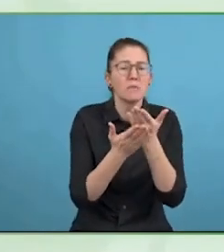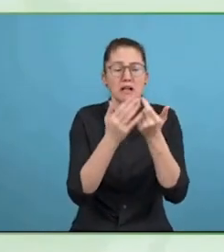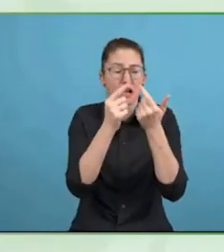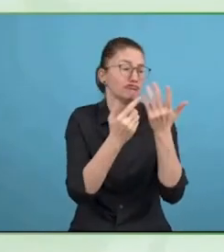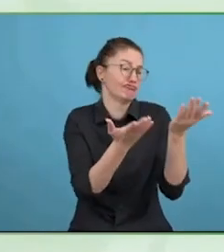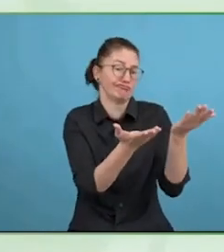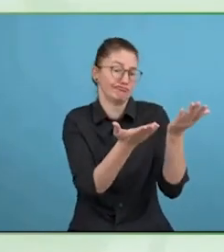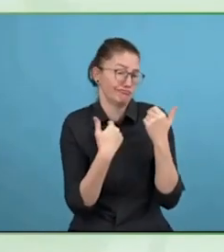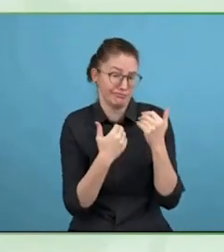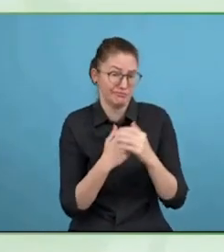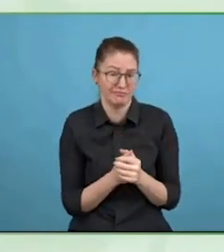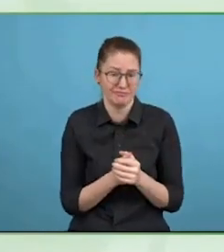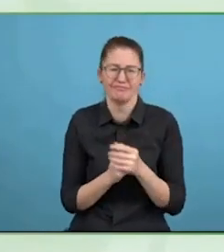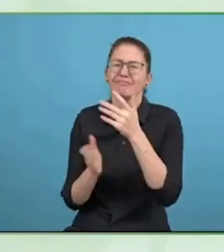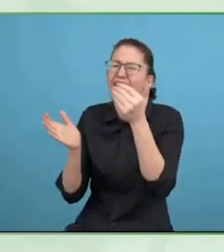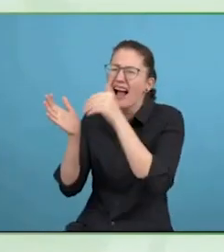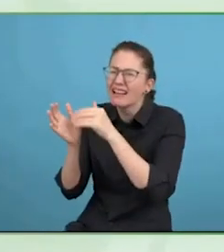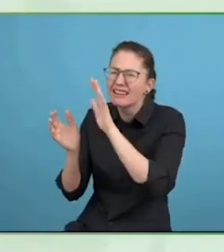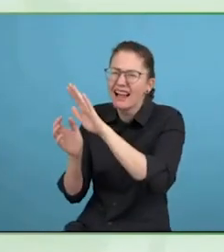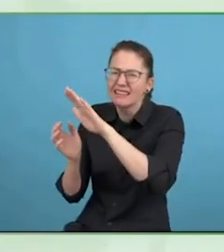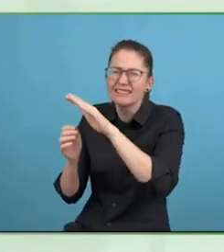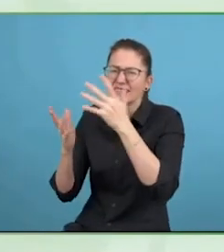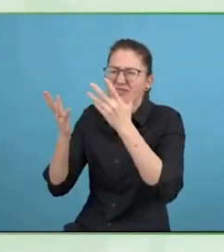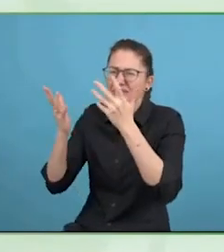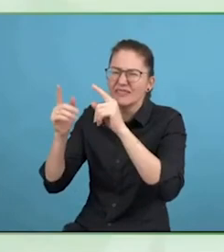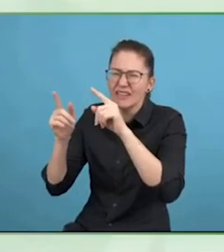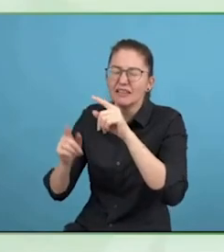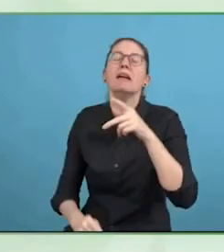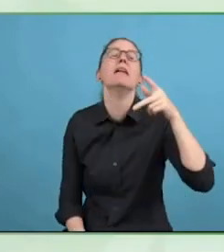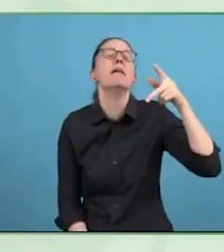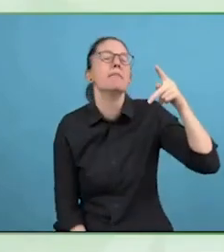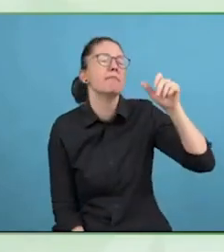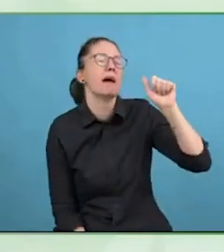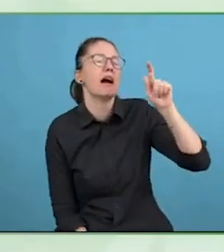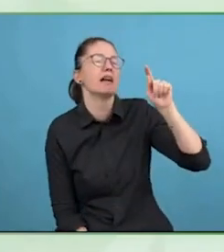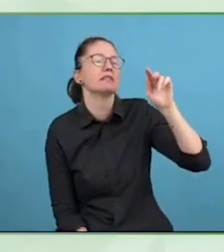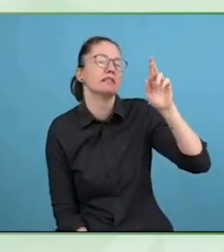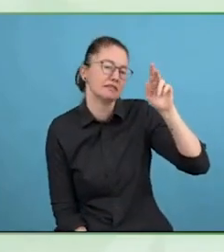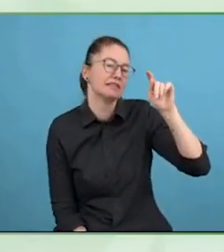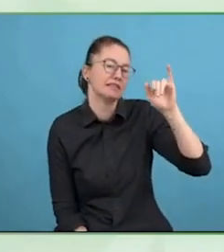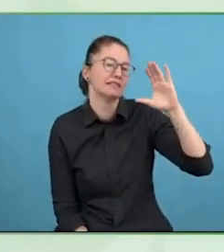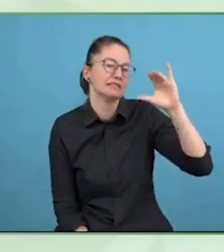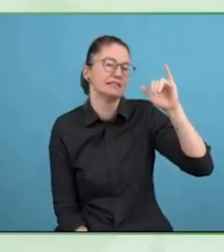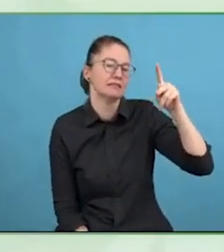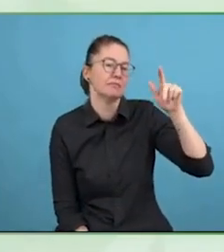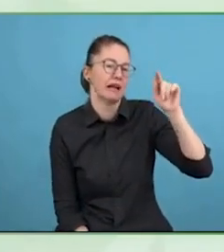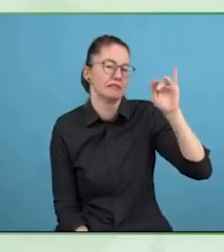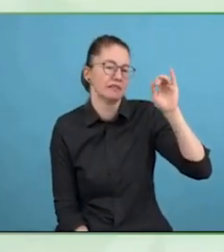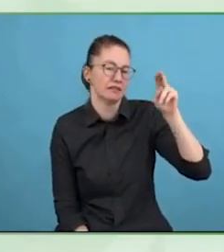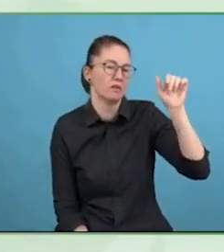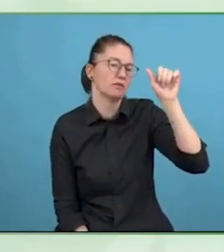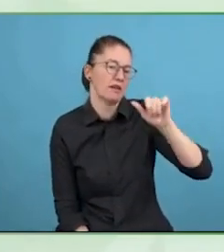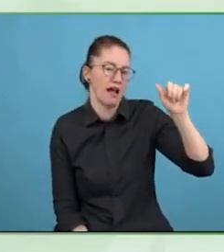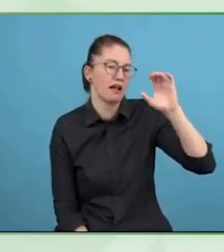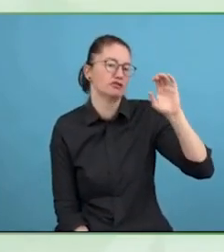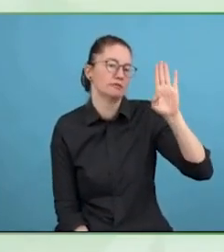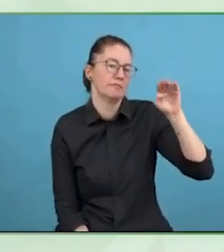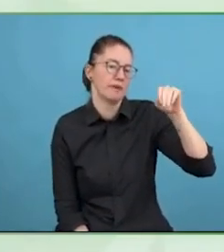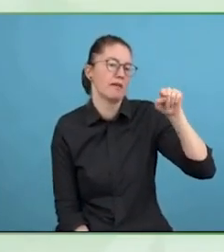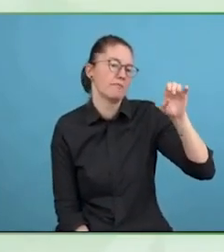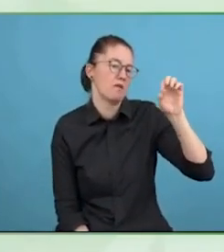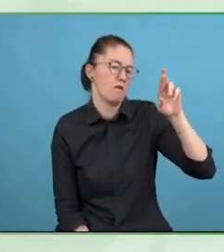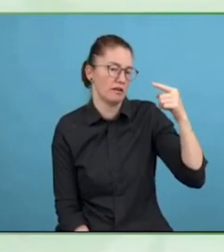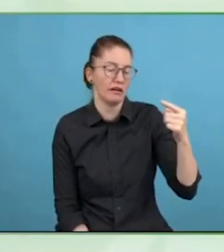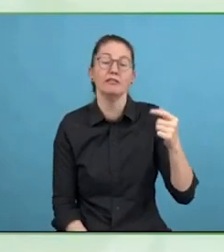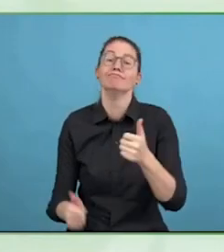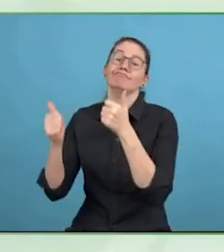You talked already about a few directions, a few areas in which you would like to further develop the material. Can